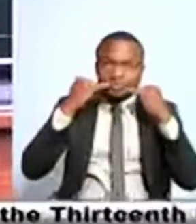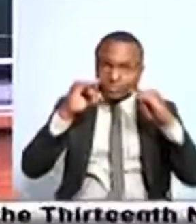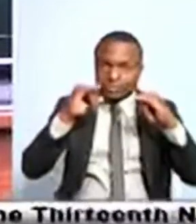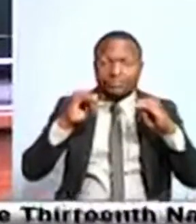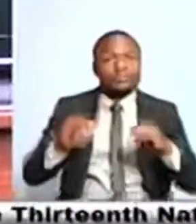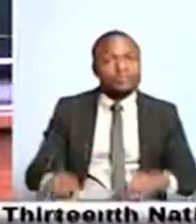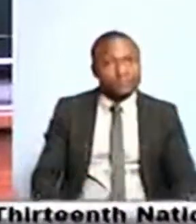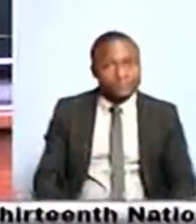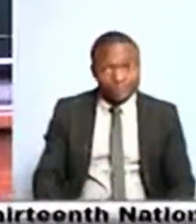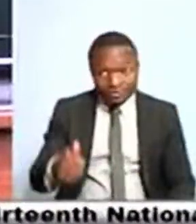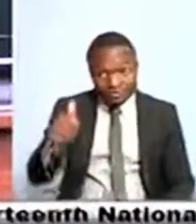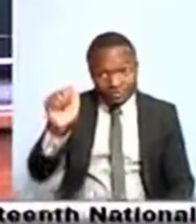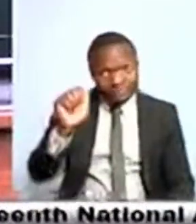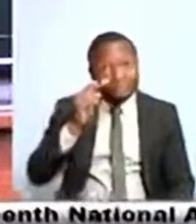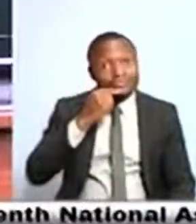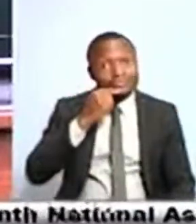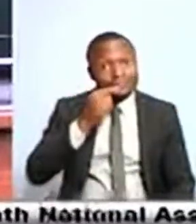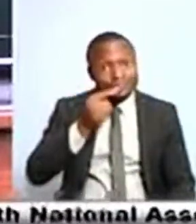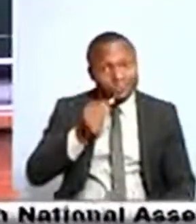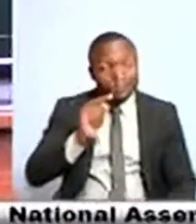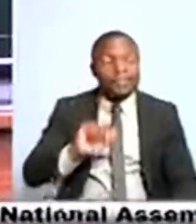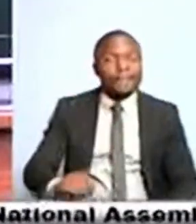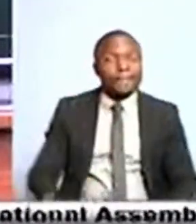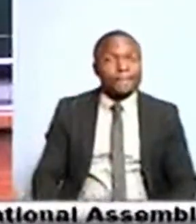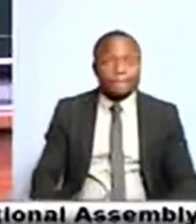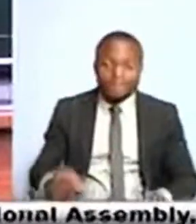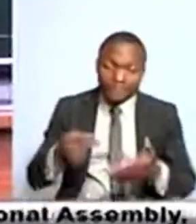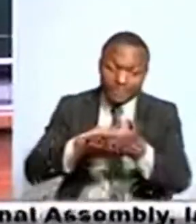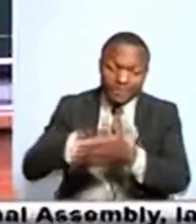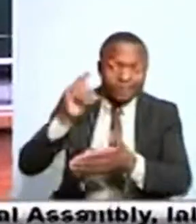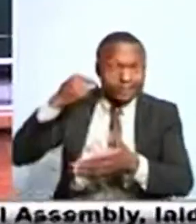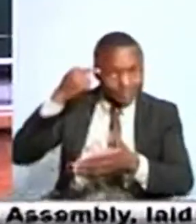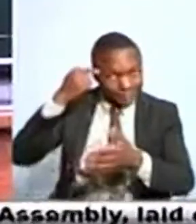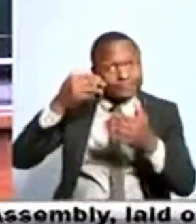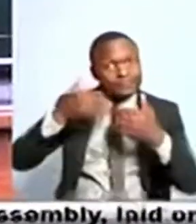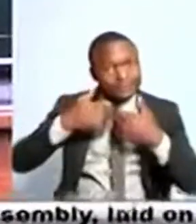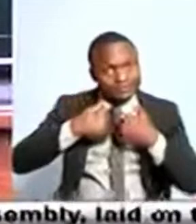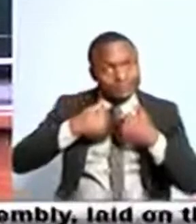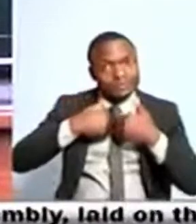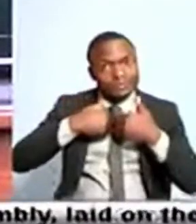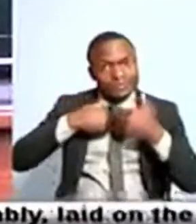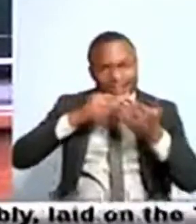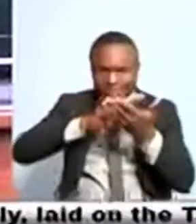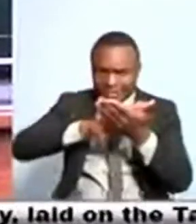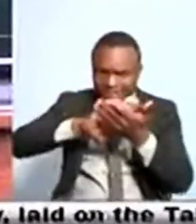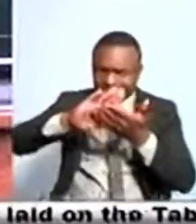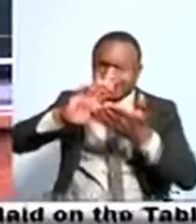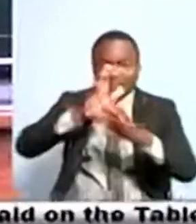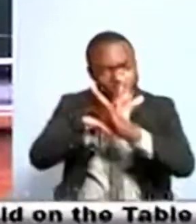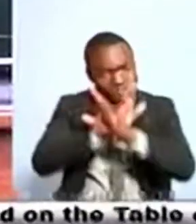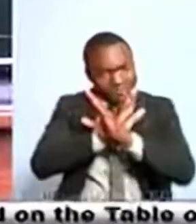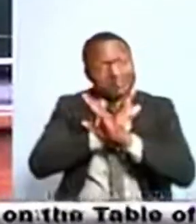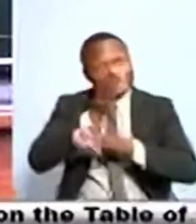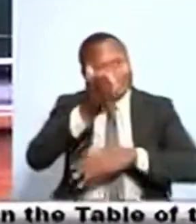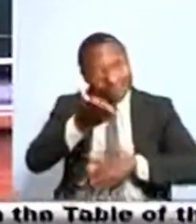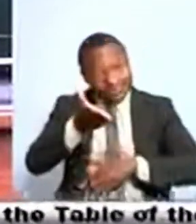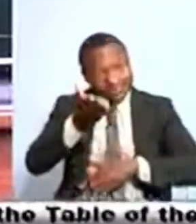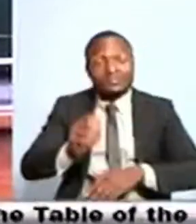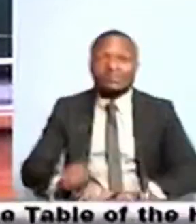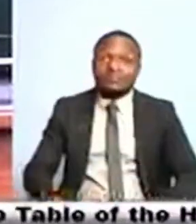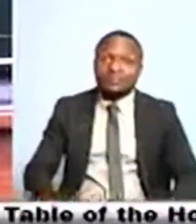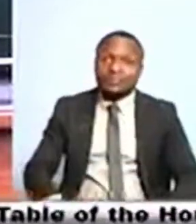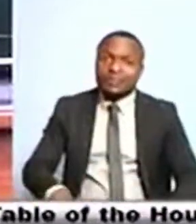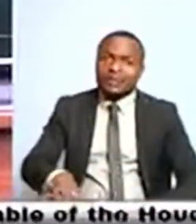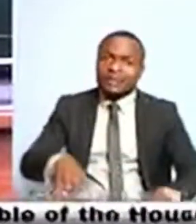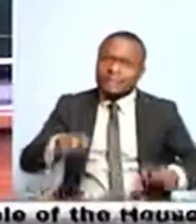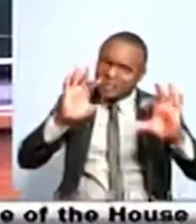and then I also wanted to also make mention, in the new Dawn government, we also have the Smart Zambia that is currently available. So the Smart